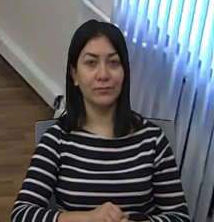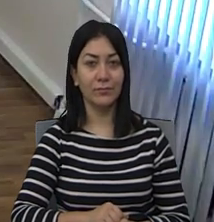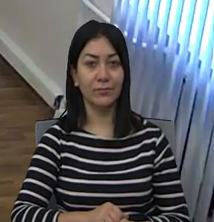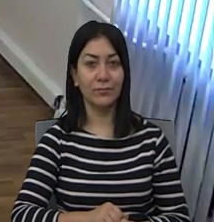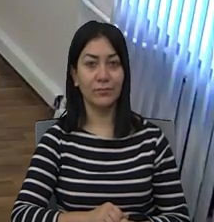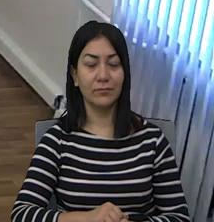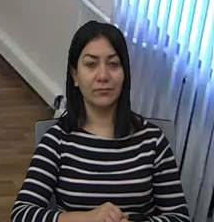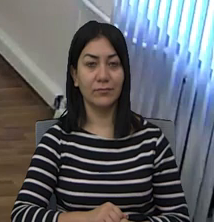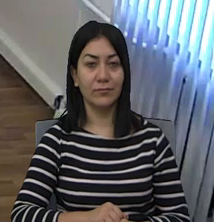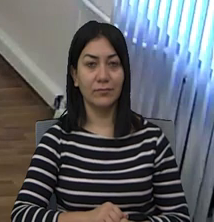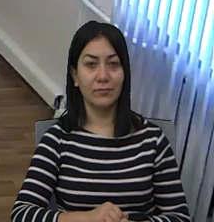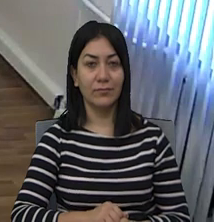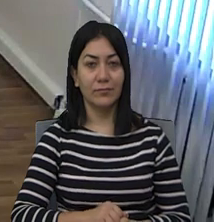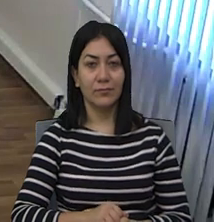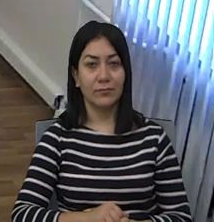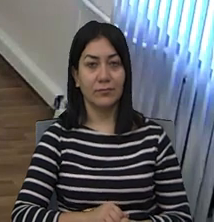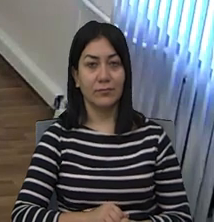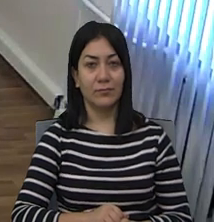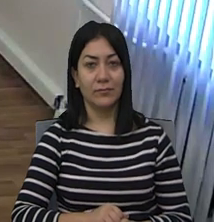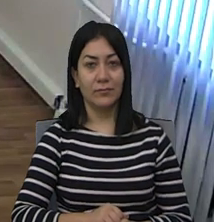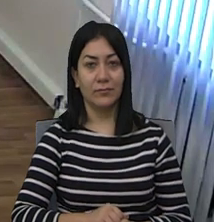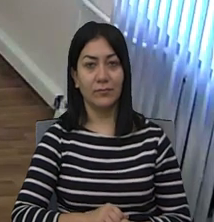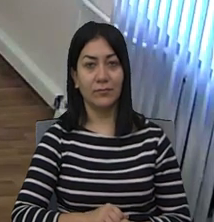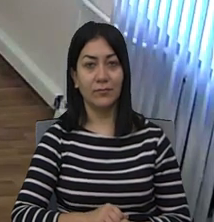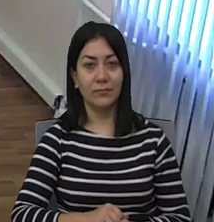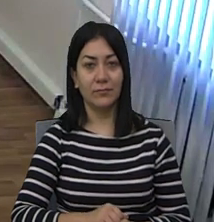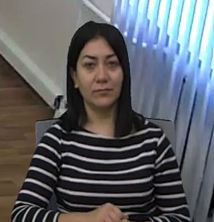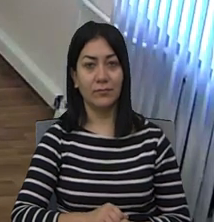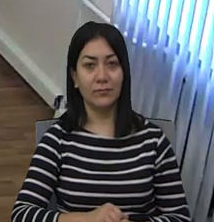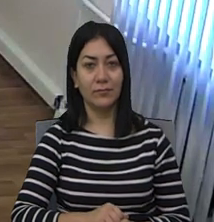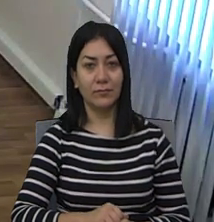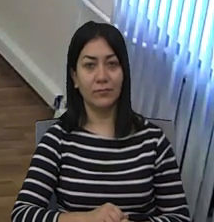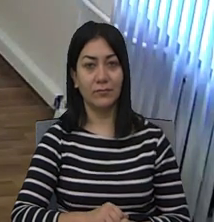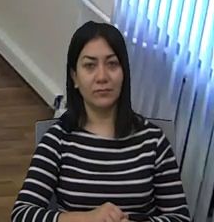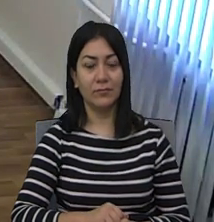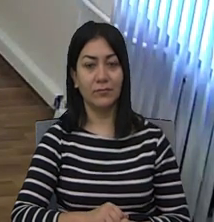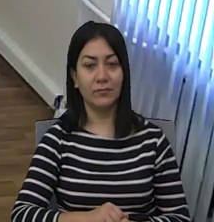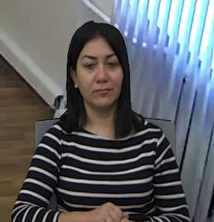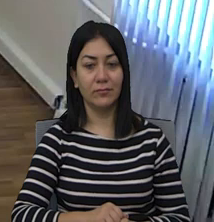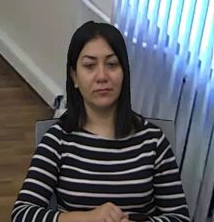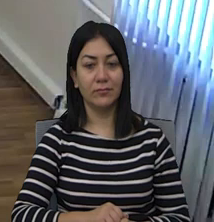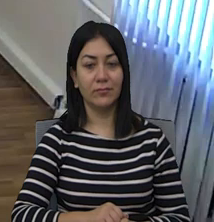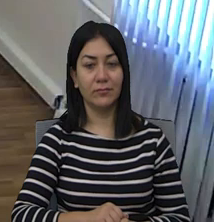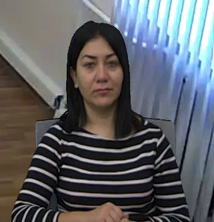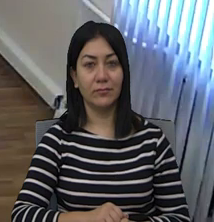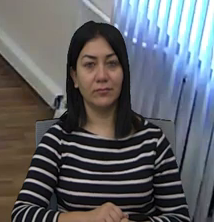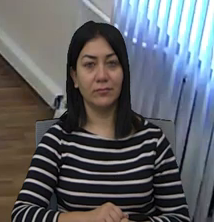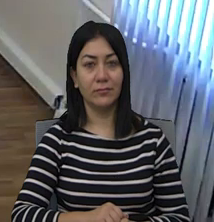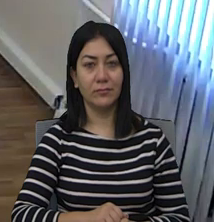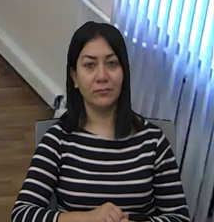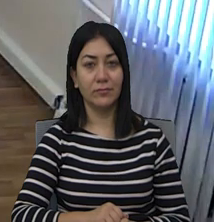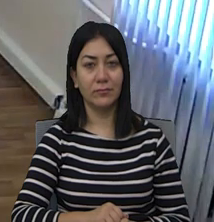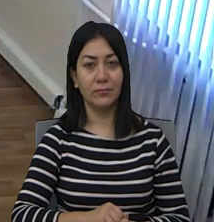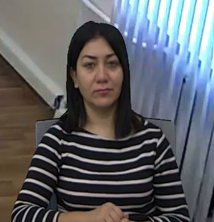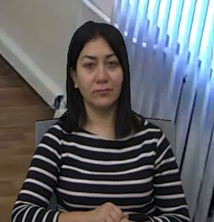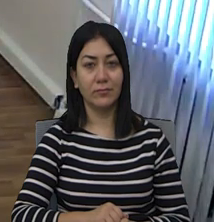have collaborated with IFES and the CEC on in the past, and it really is our firm belief